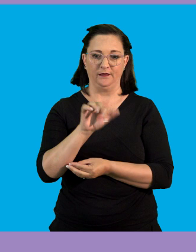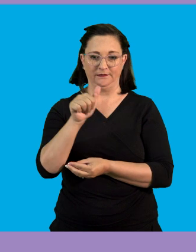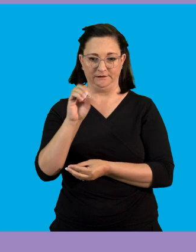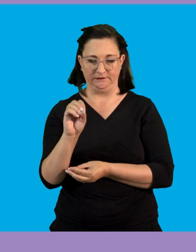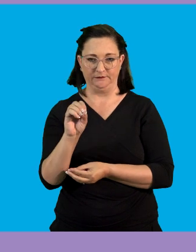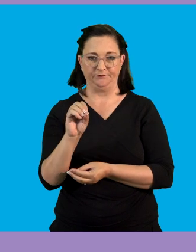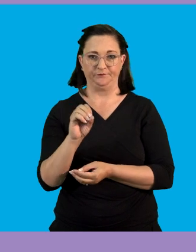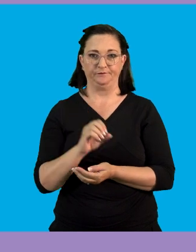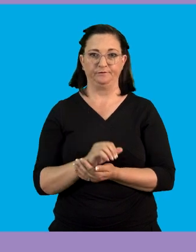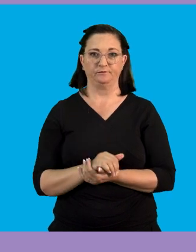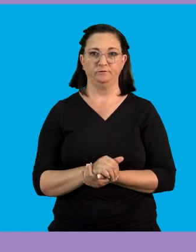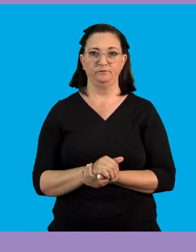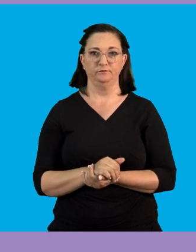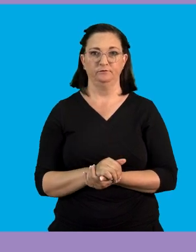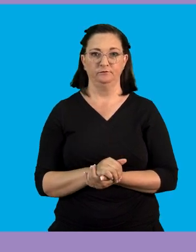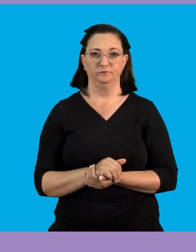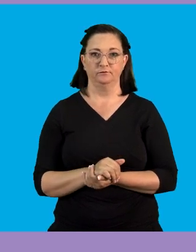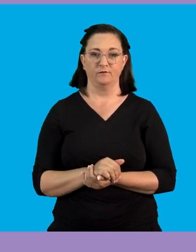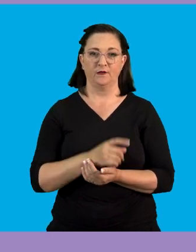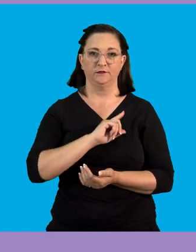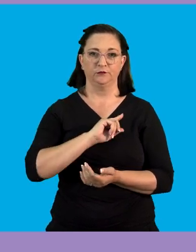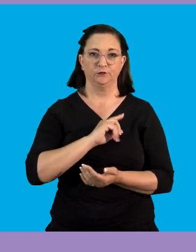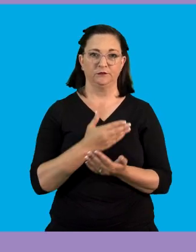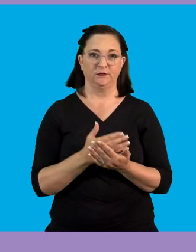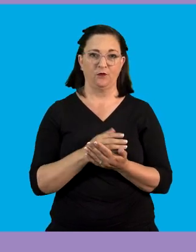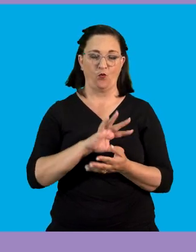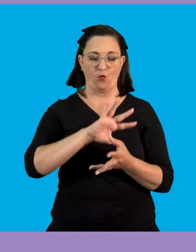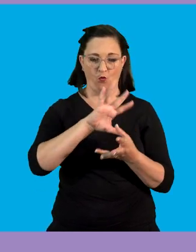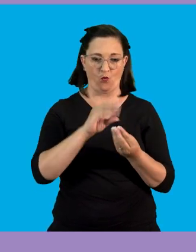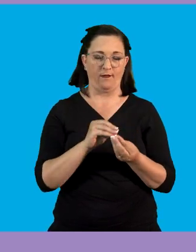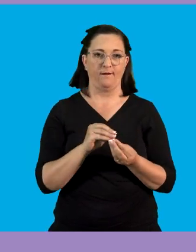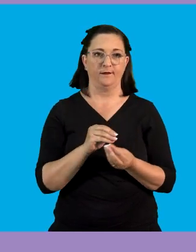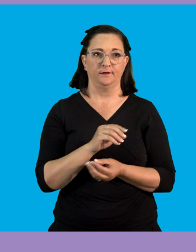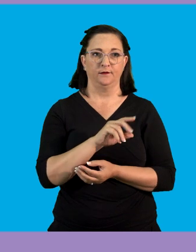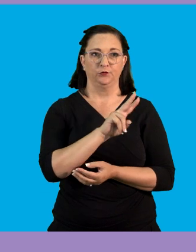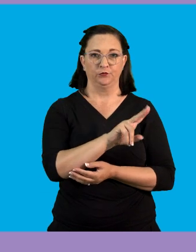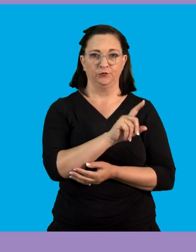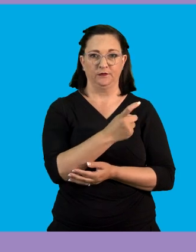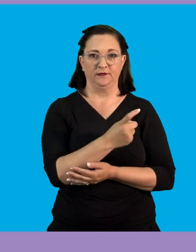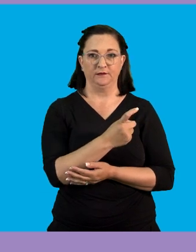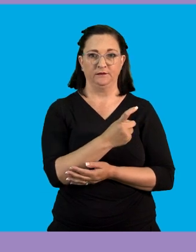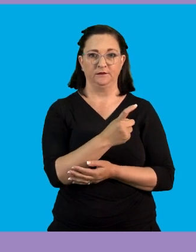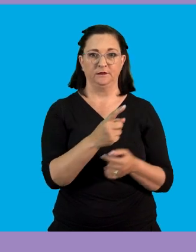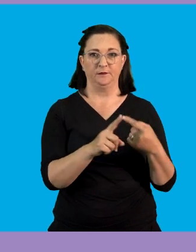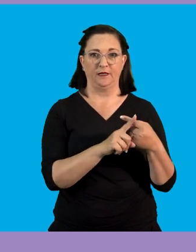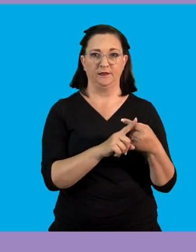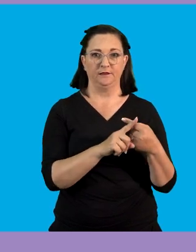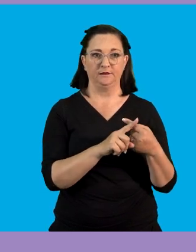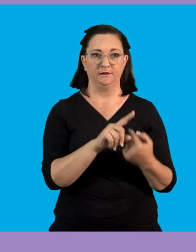will be equal to 360. So that means we can add all these angles, which is